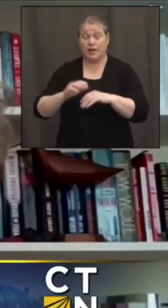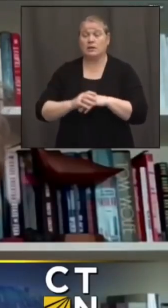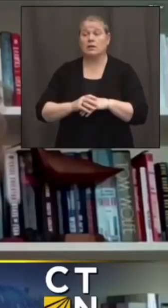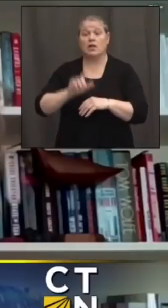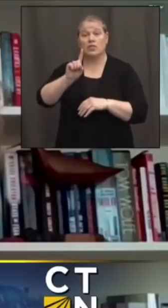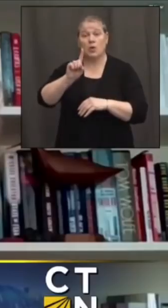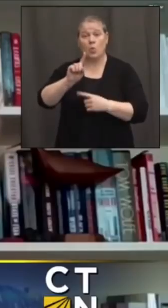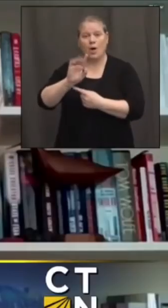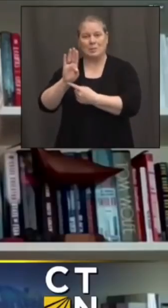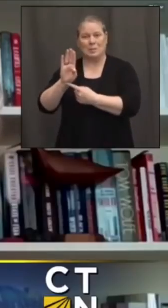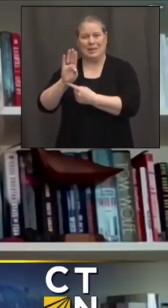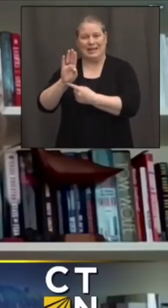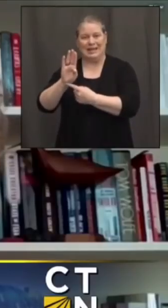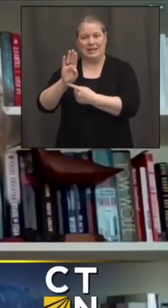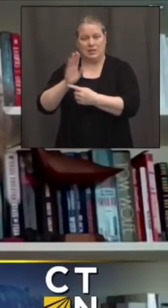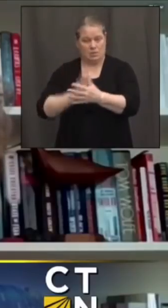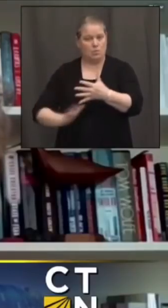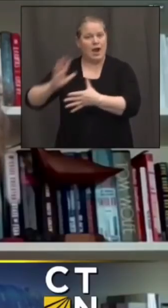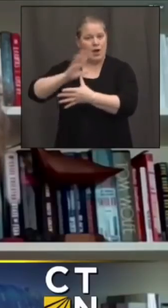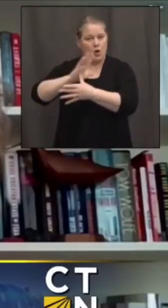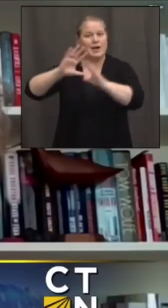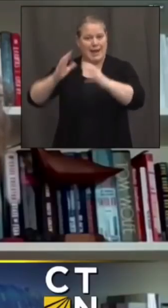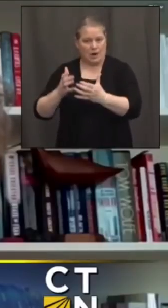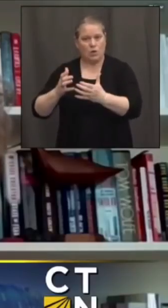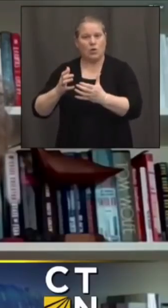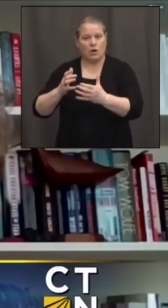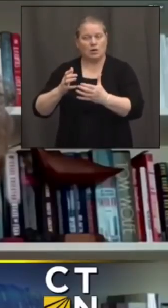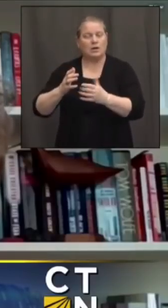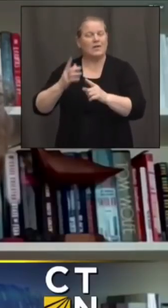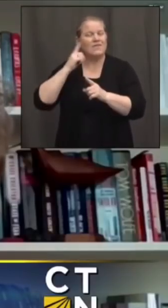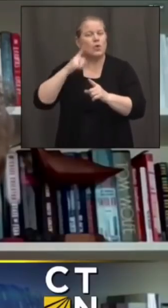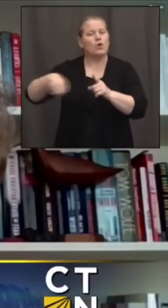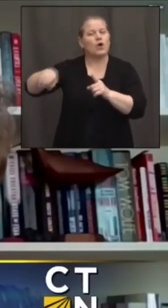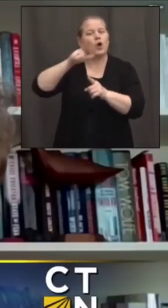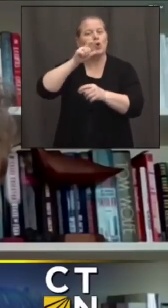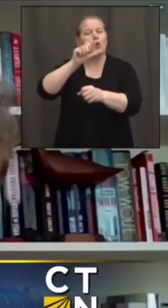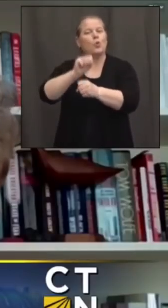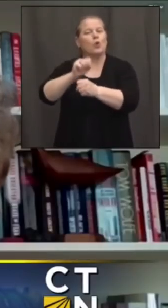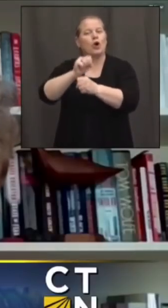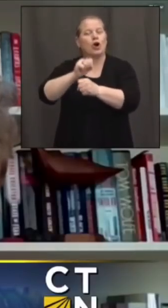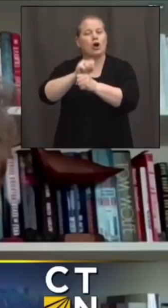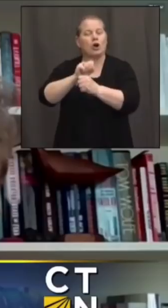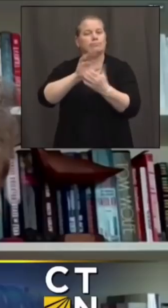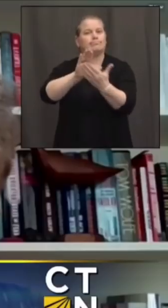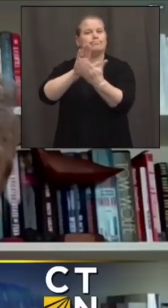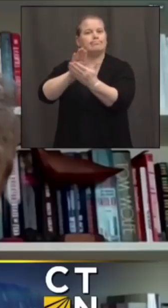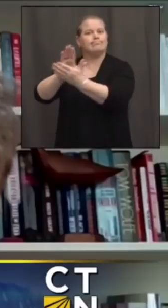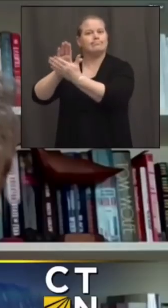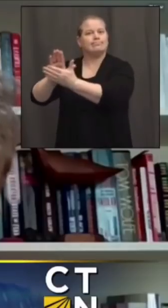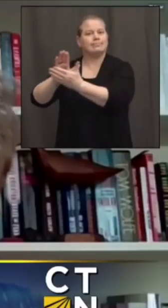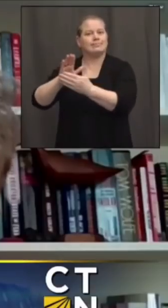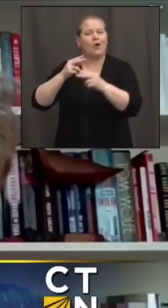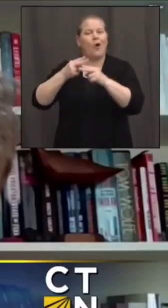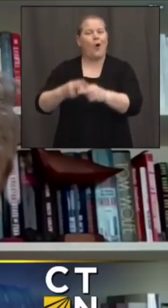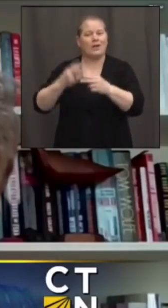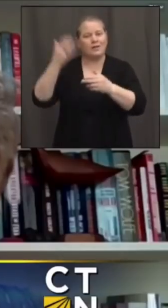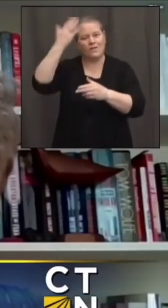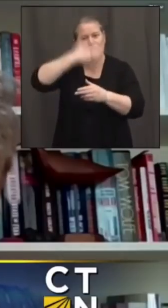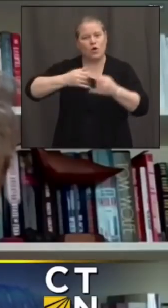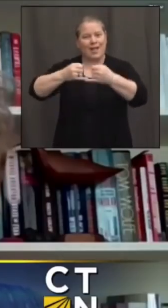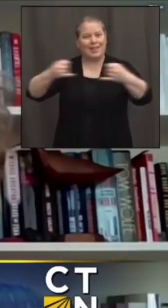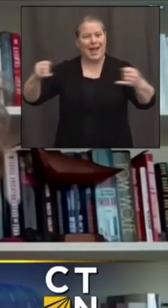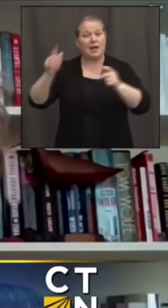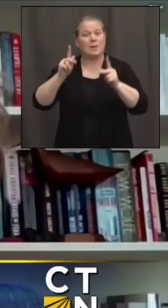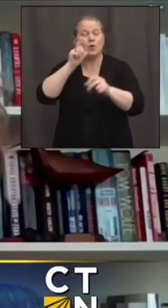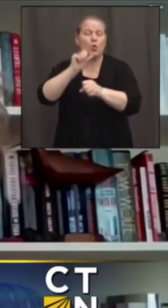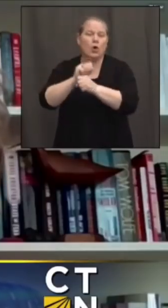category. And so they will be part of the rollout that we're going to be continuing to do of this